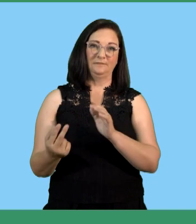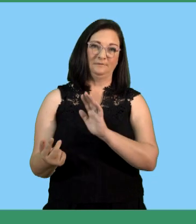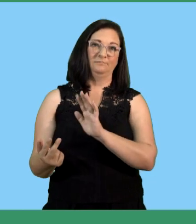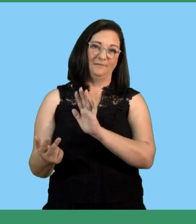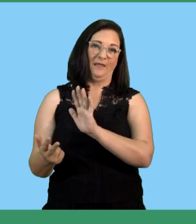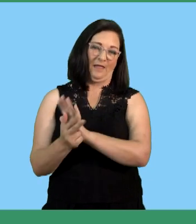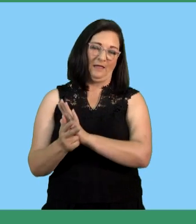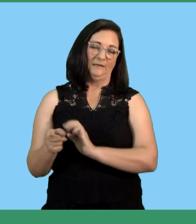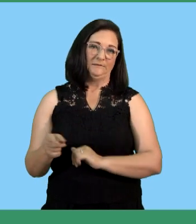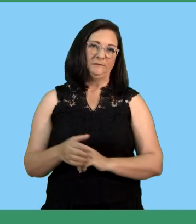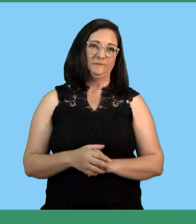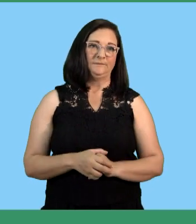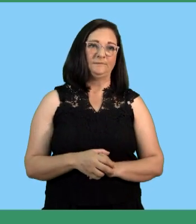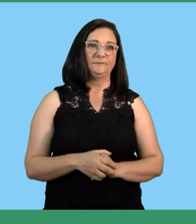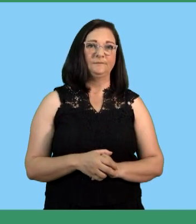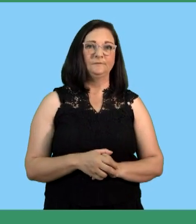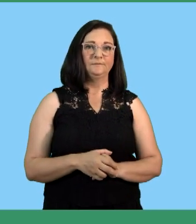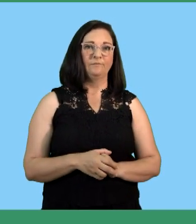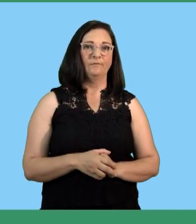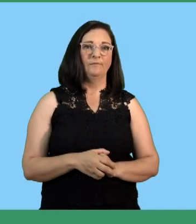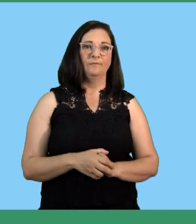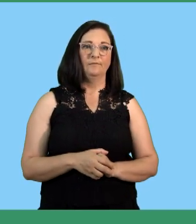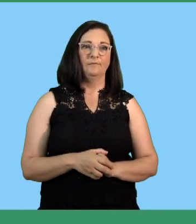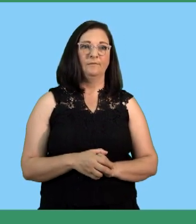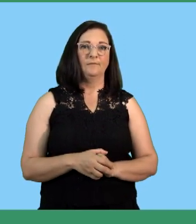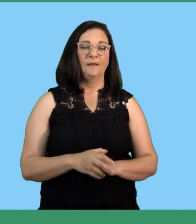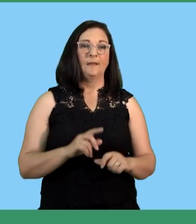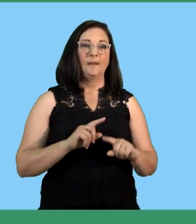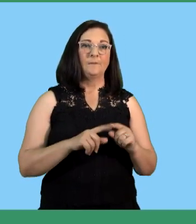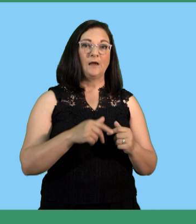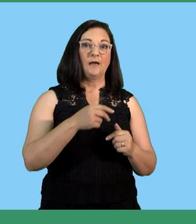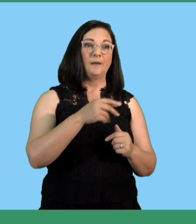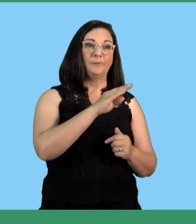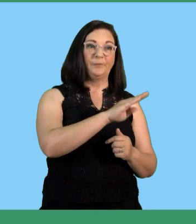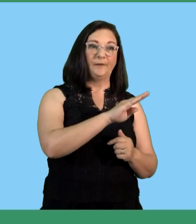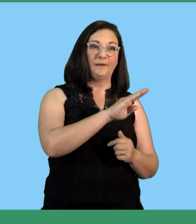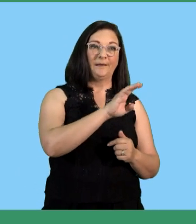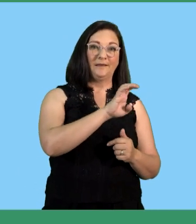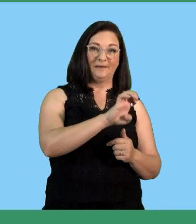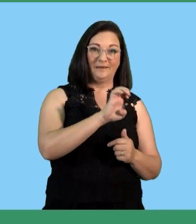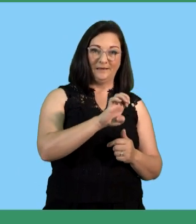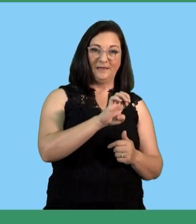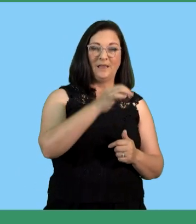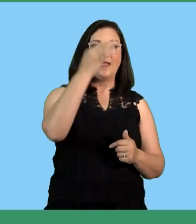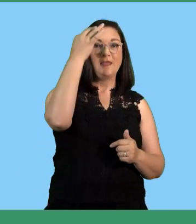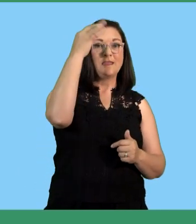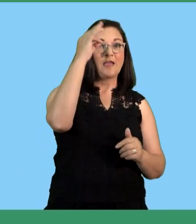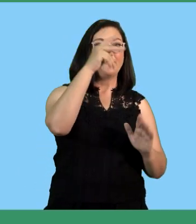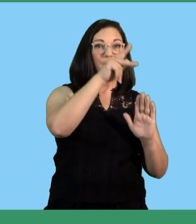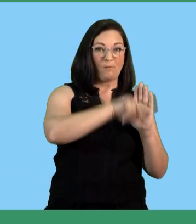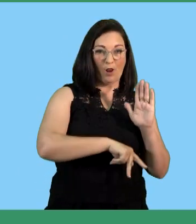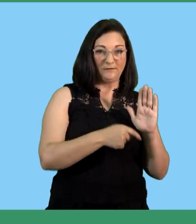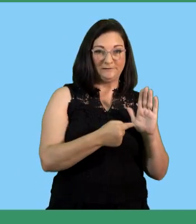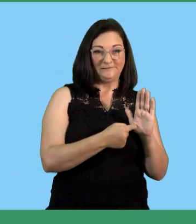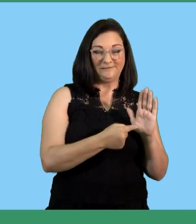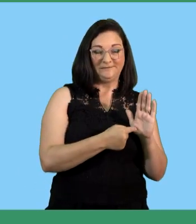not forget that. Right, so it is a government policy, BEE, which is Black Economic Empowerment.